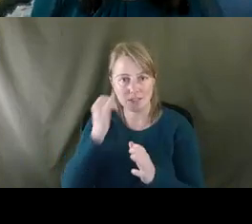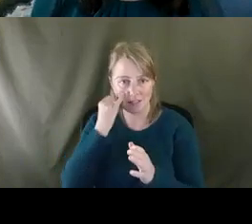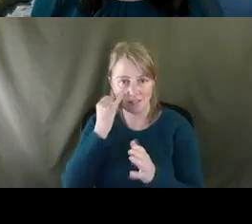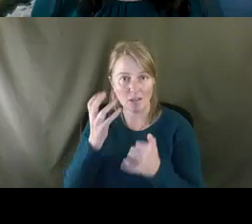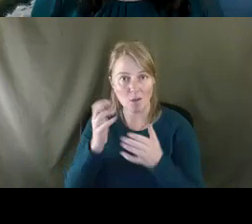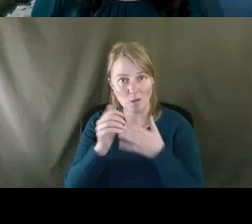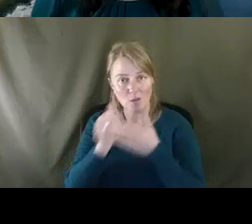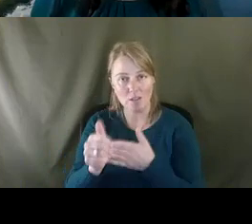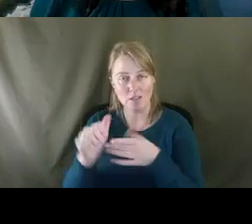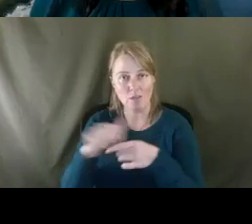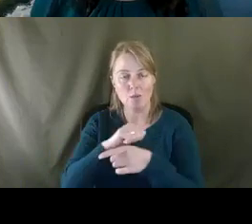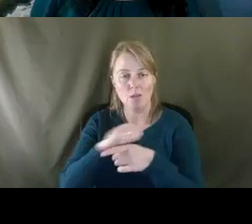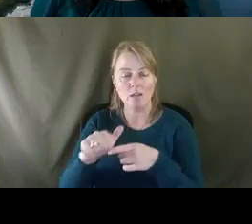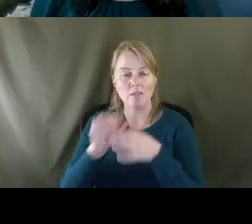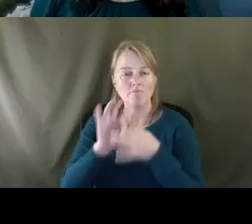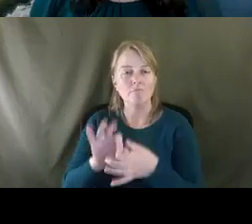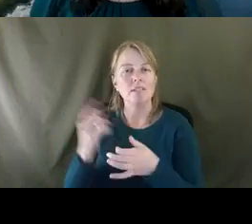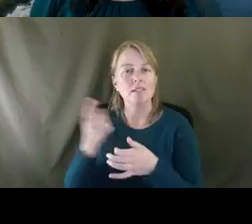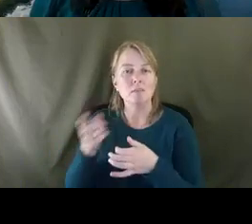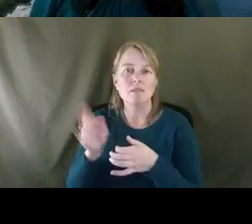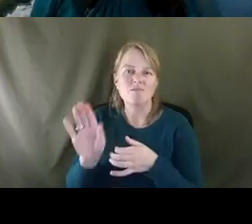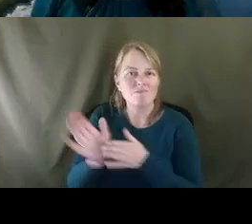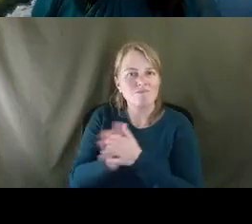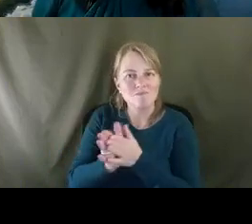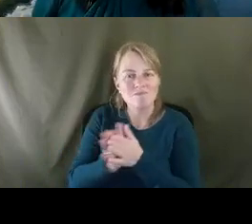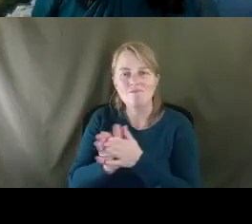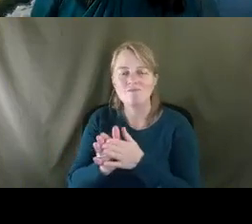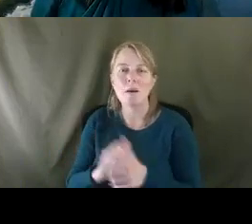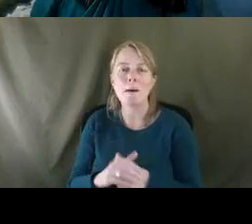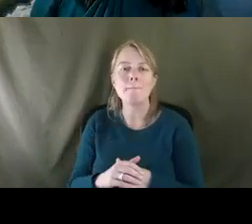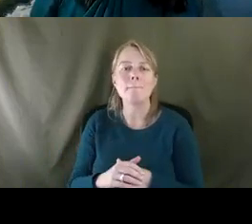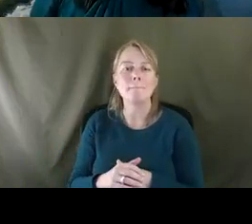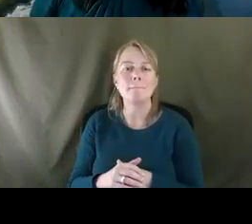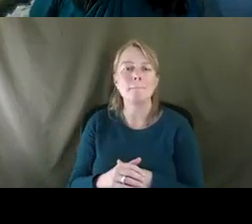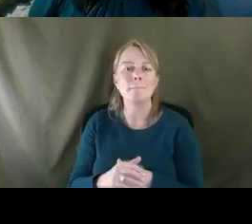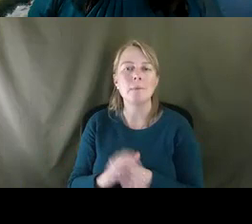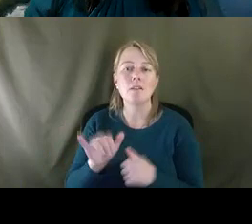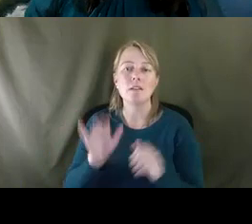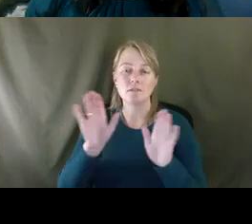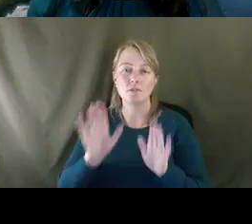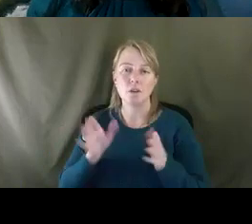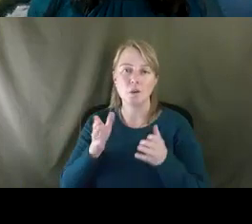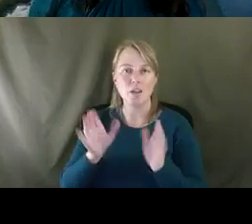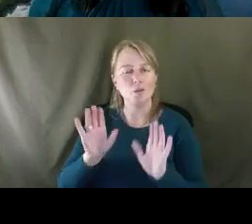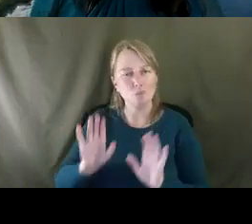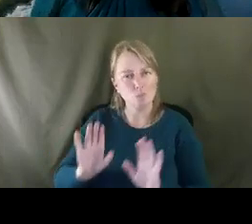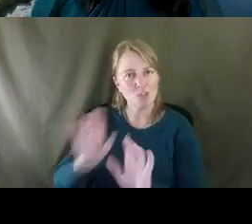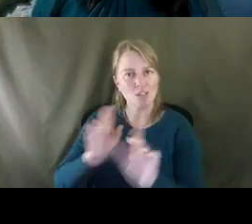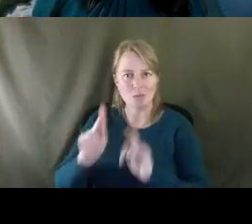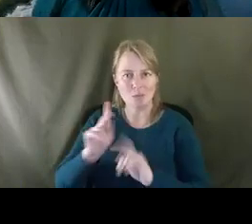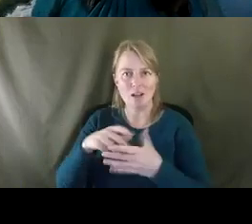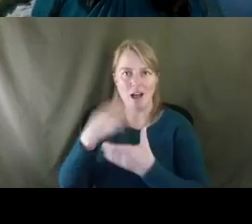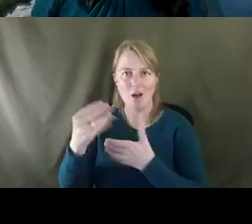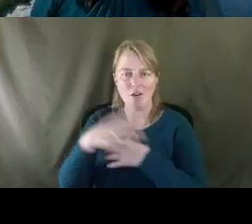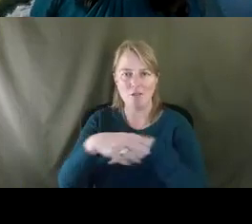lead a training session on something that they're very interested in or passionate about. That's a great way to push folks out of their comfort zone a little bit and